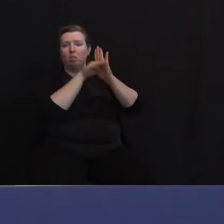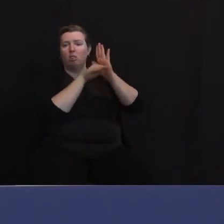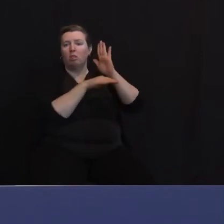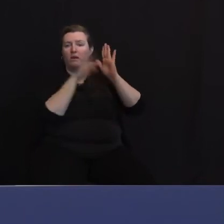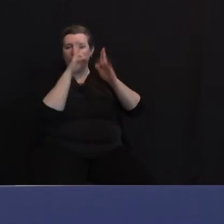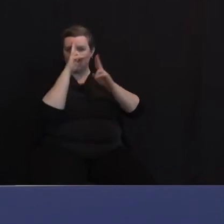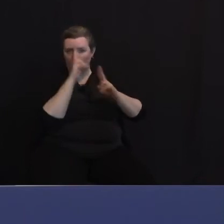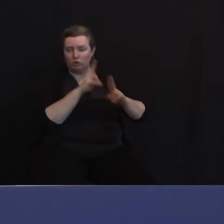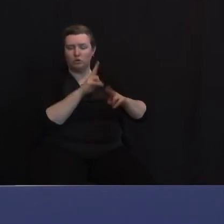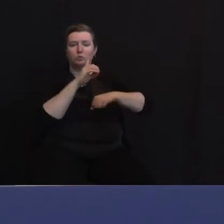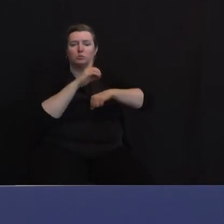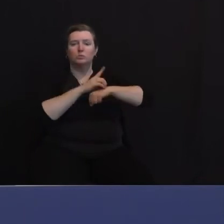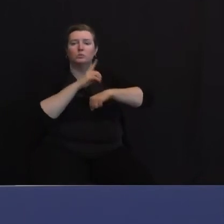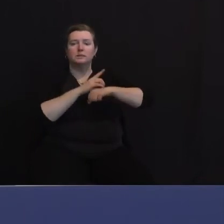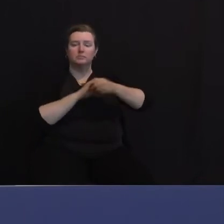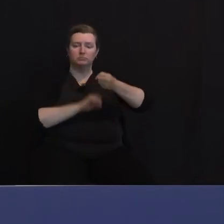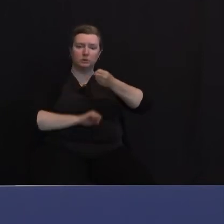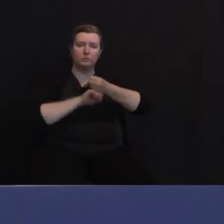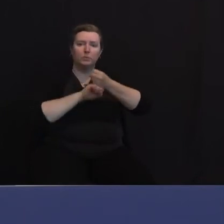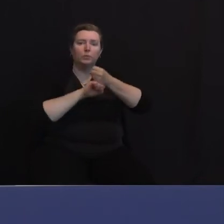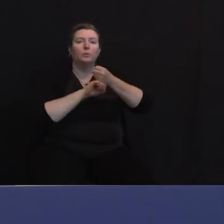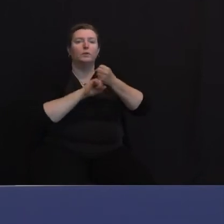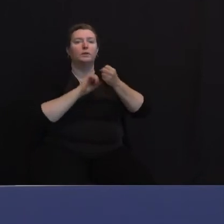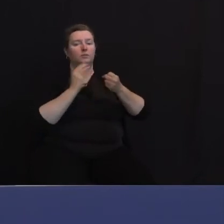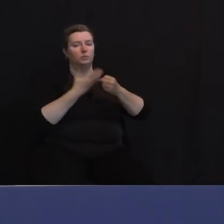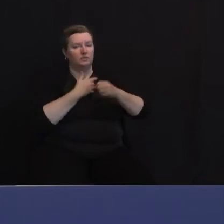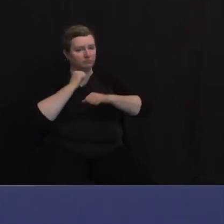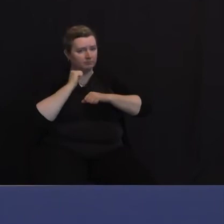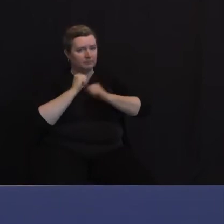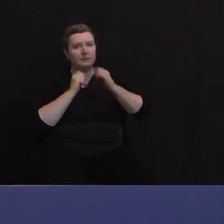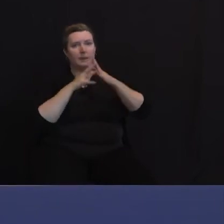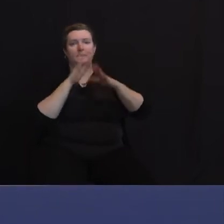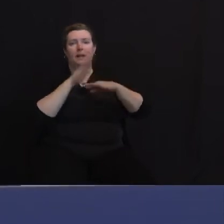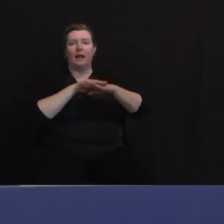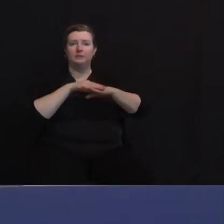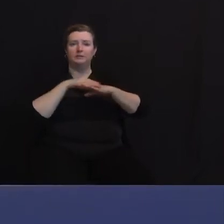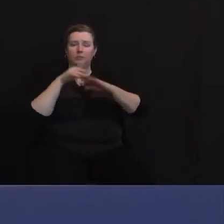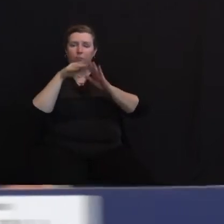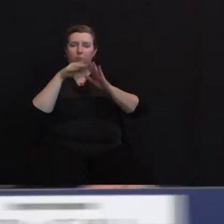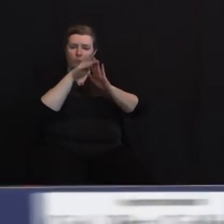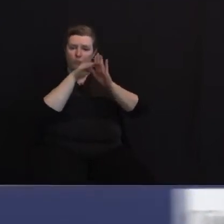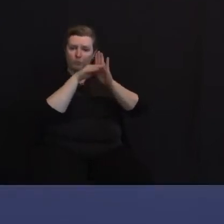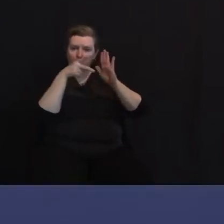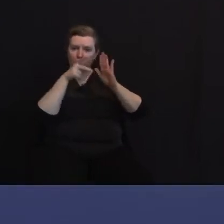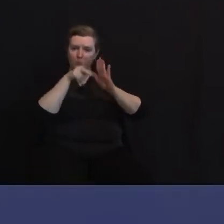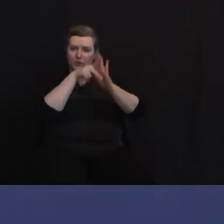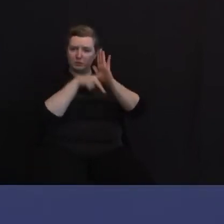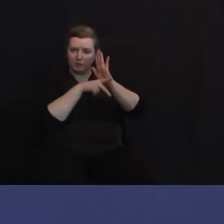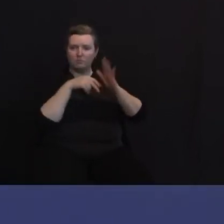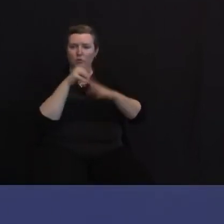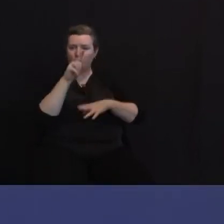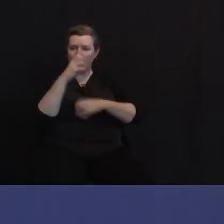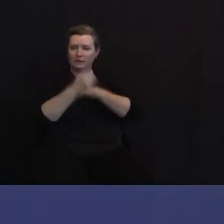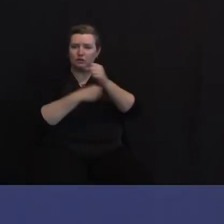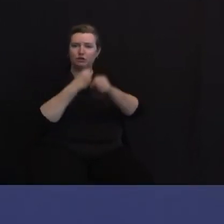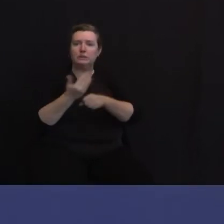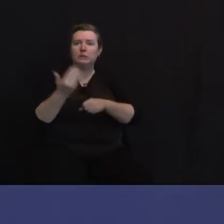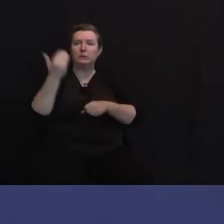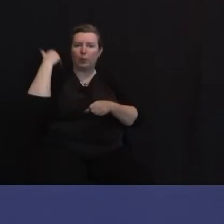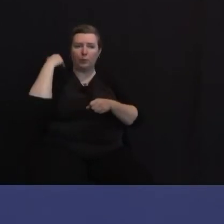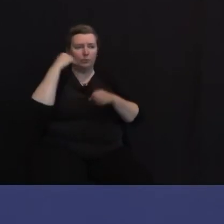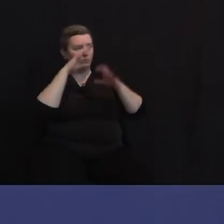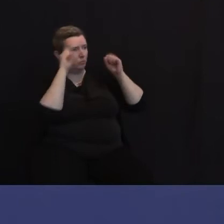fidelity, which we were founded upon 100 years ago. Thanks, Gov. Pat, thank you. Back to Dustin. I've heard from